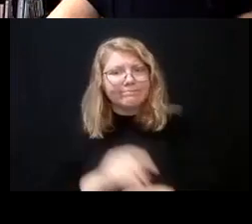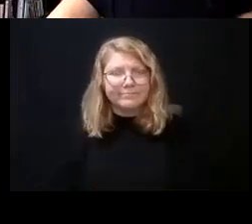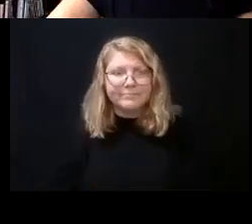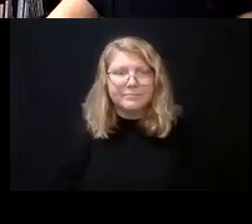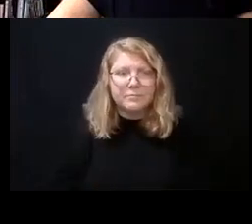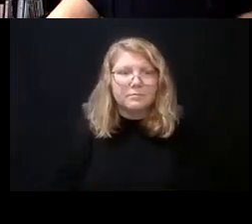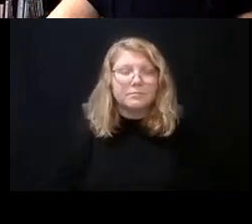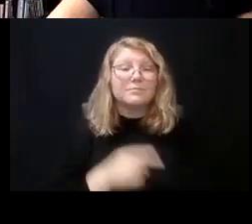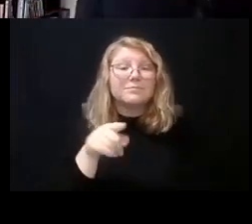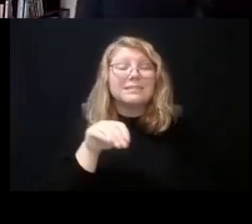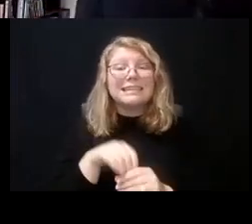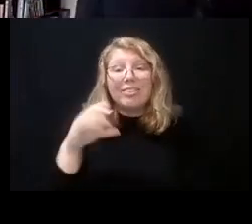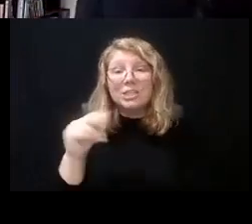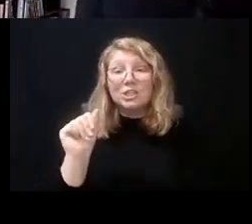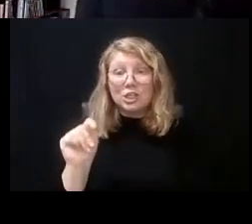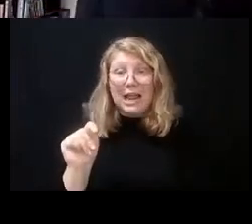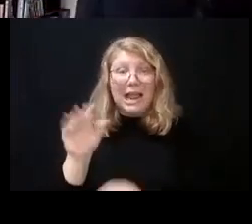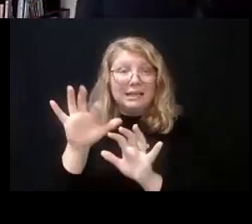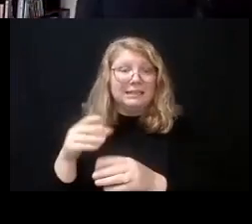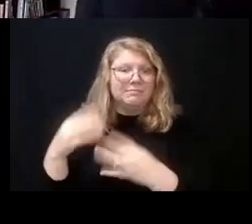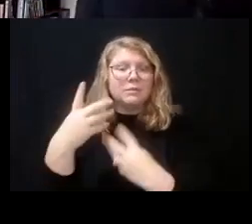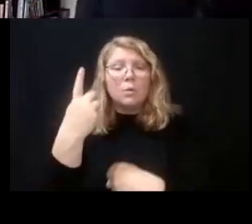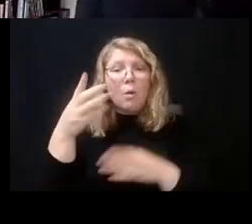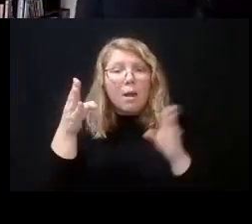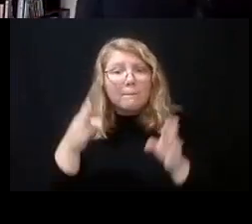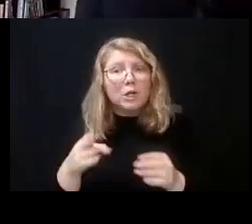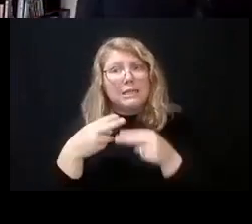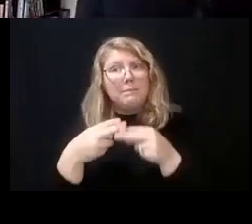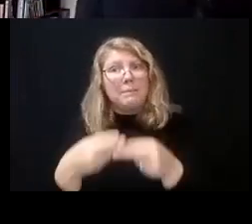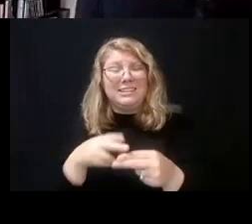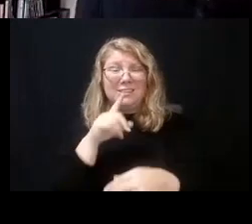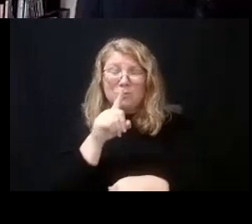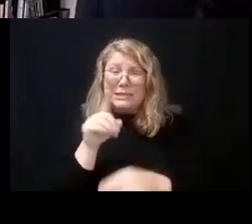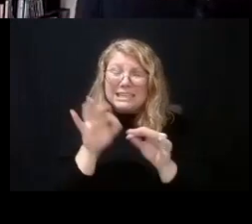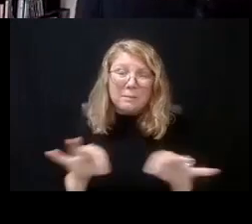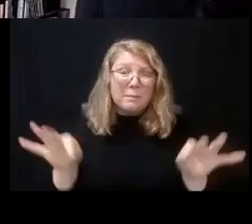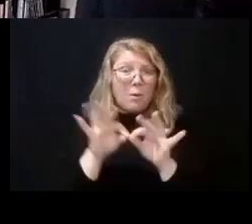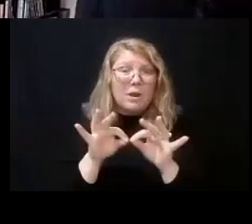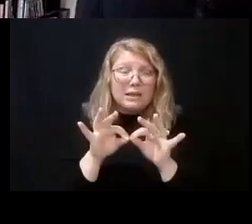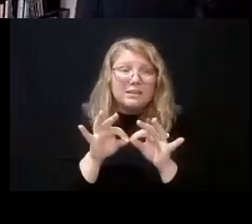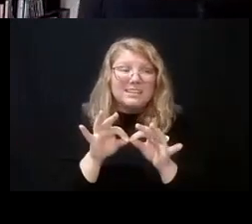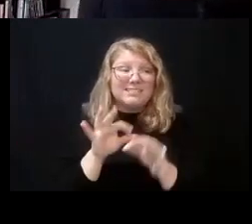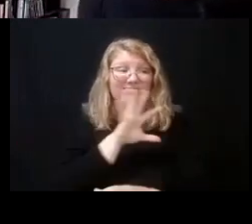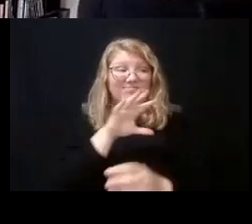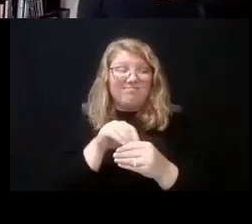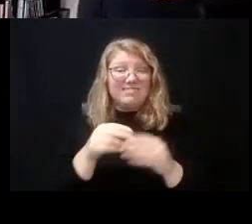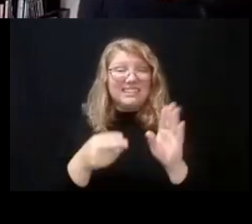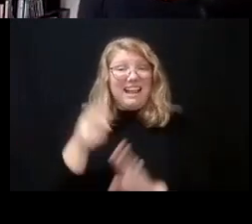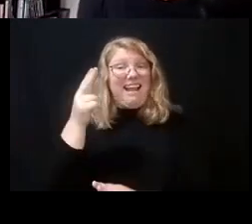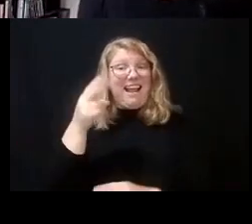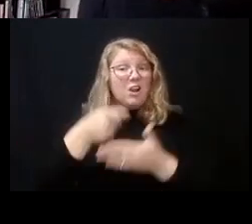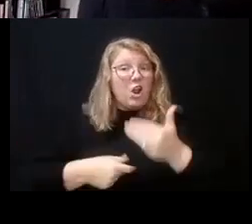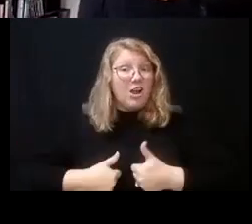And in the chat, someone just mentioned, it's all the more important when you're in a super high cost of living area